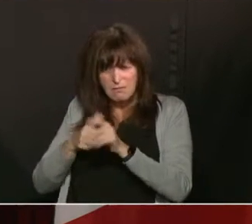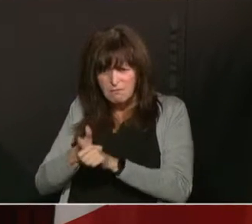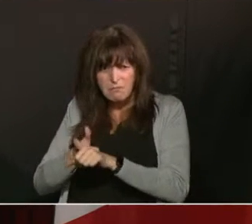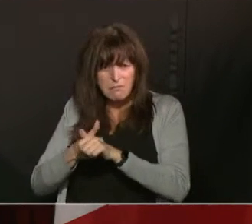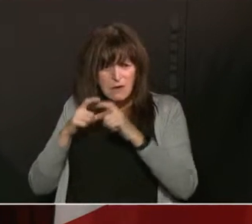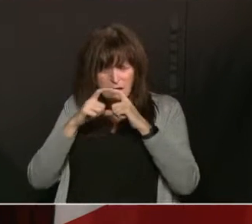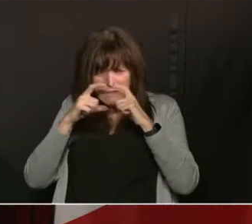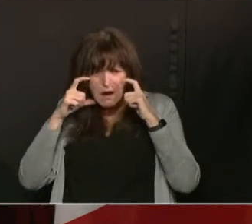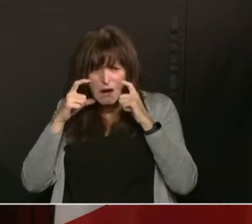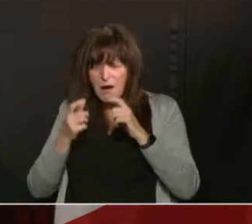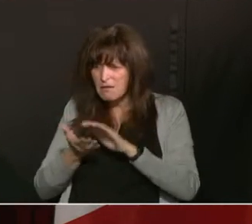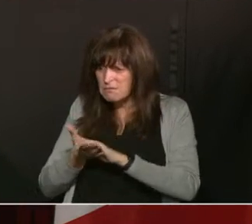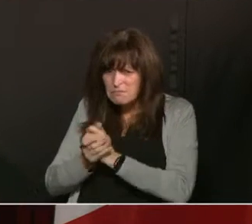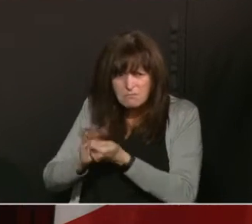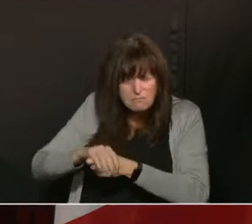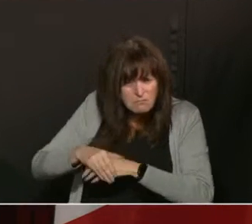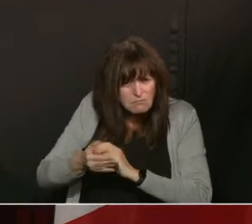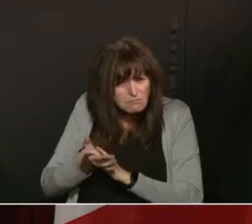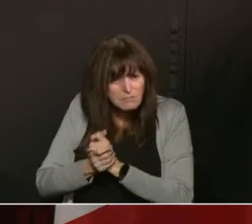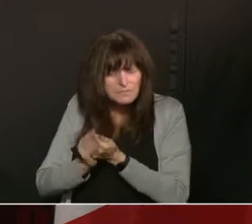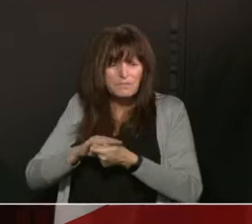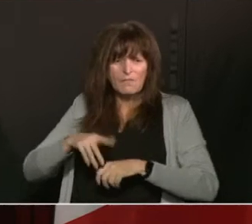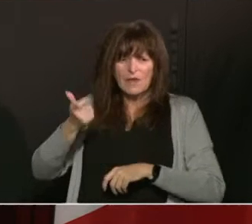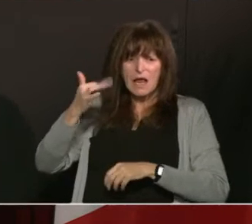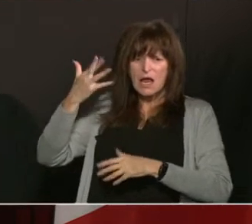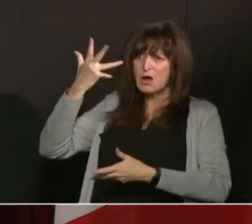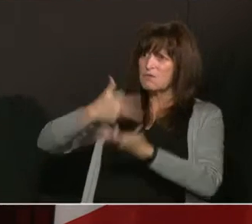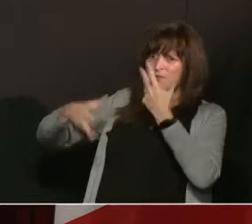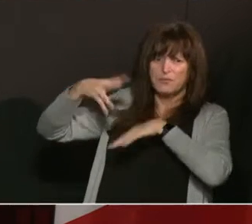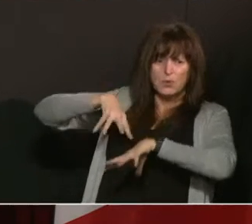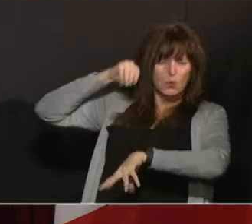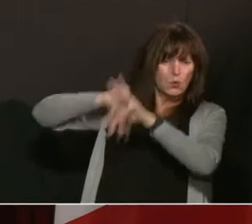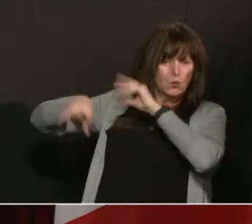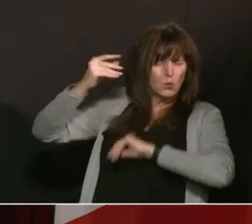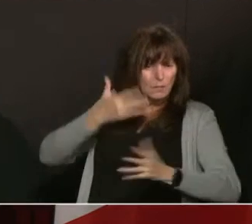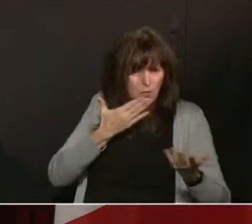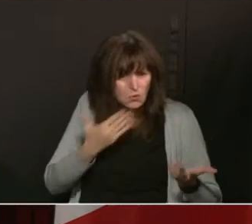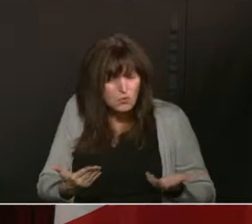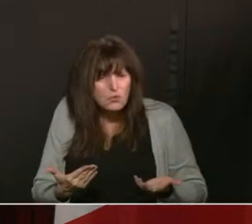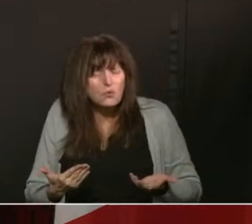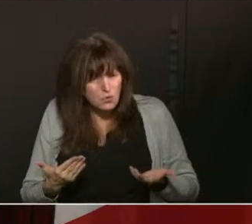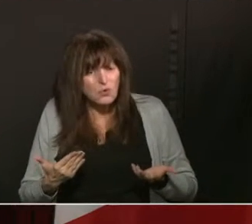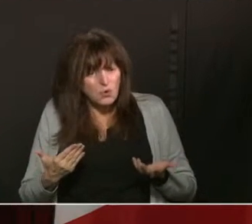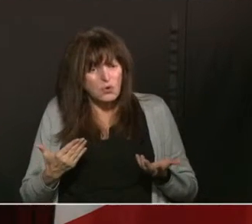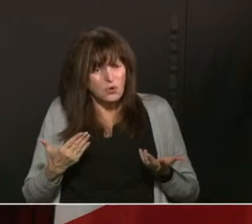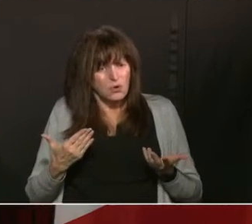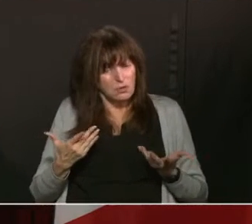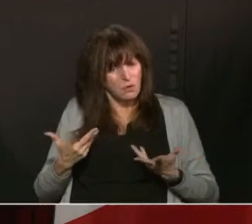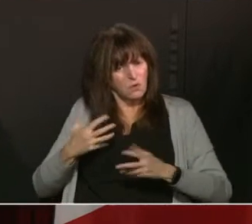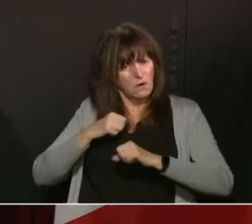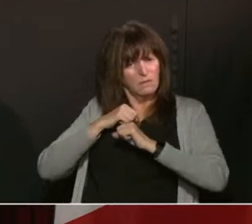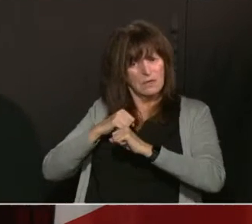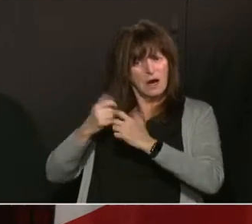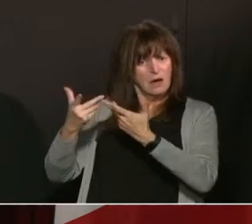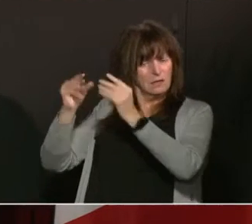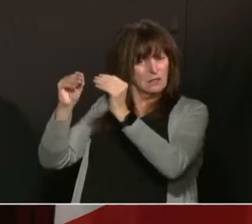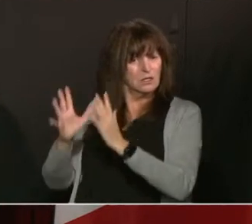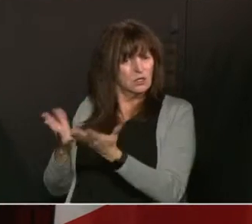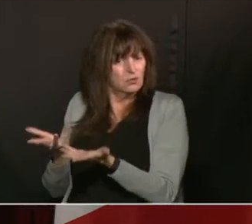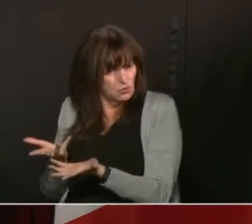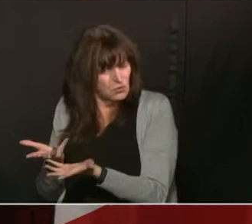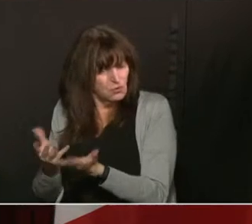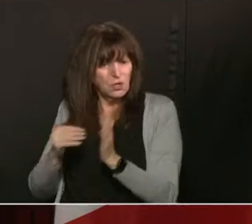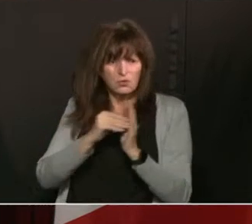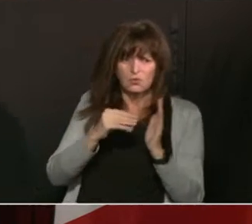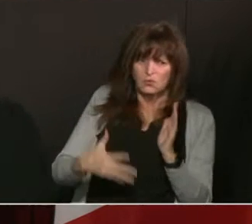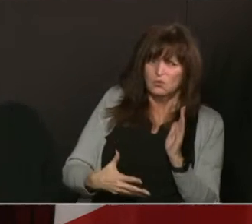we're actually looking at additional layers of protection for the workers as well as students. We're very committed to keeping our